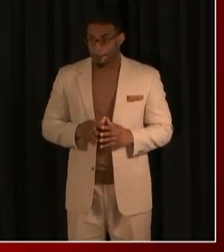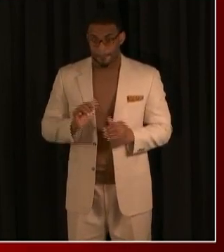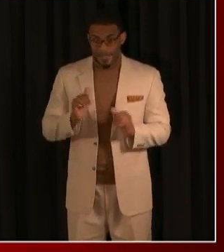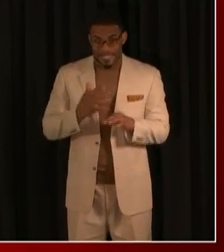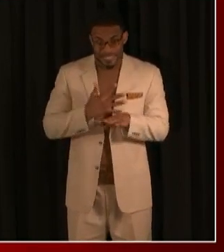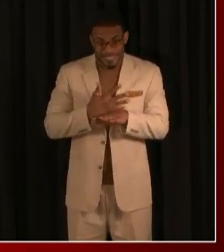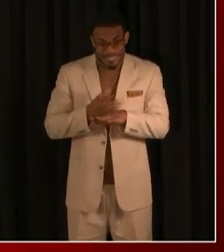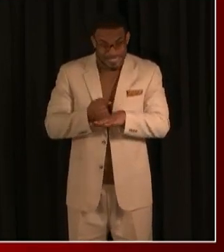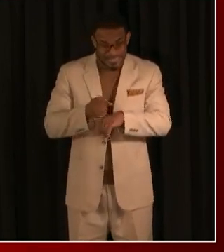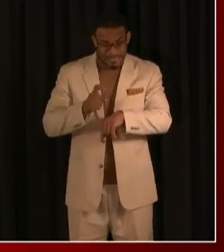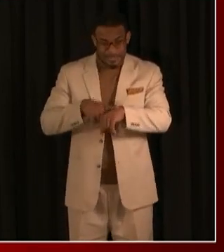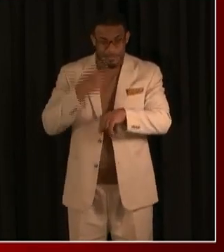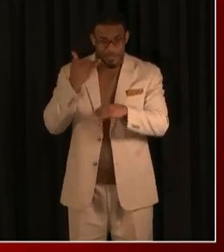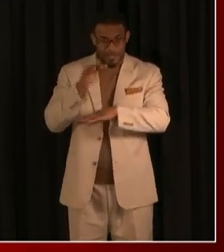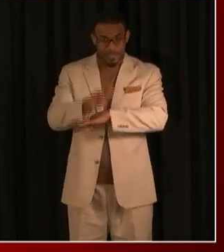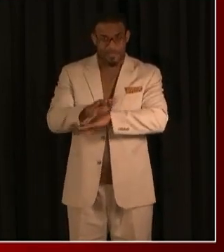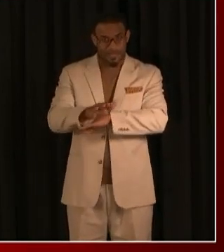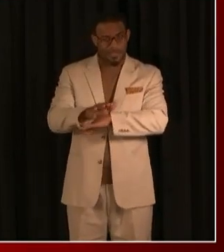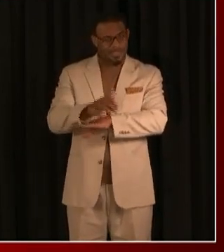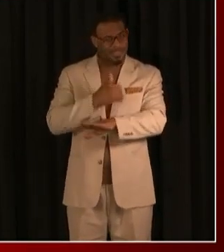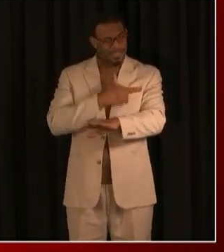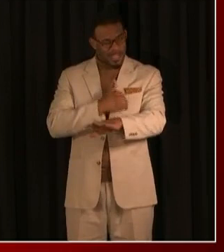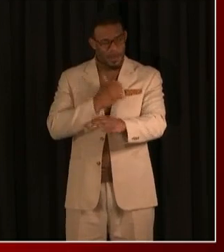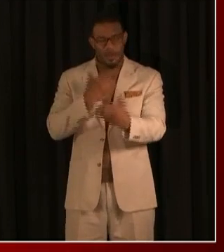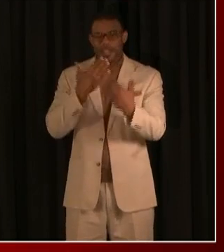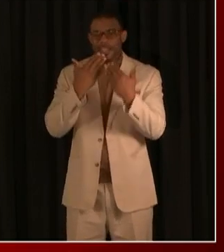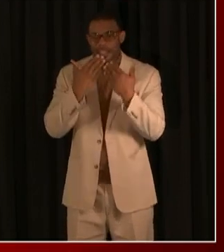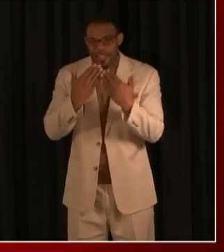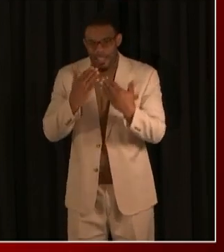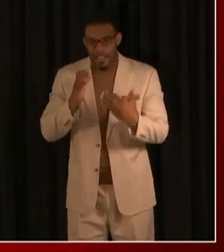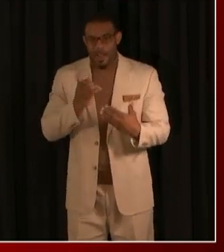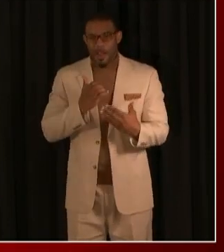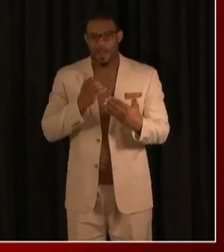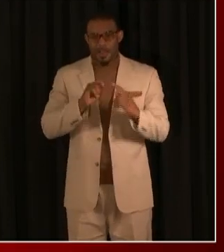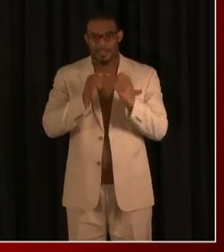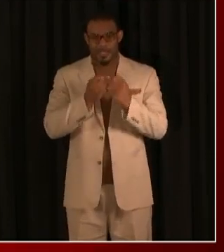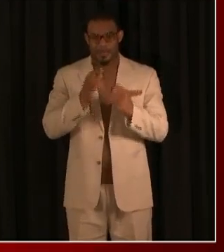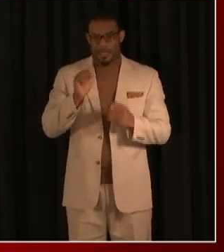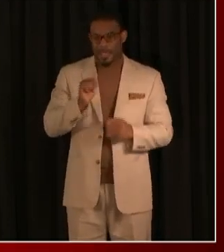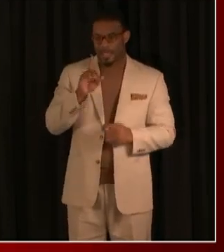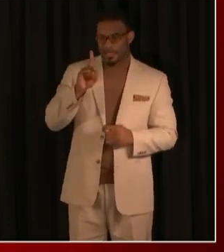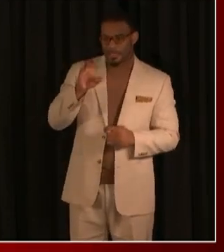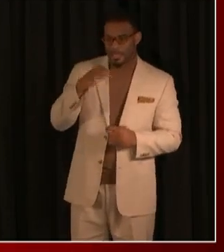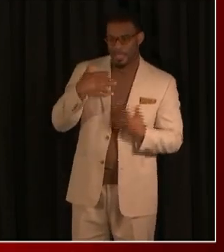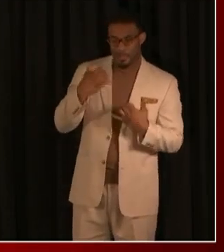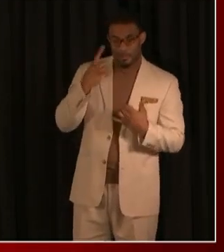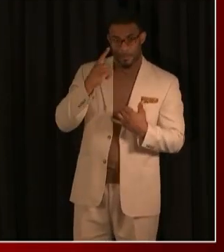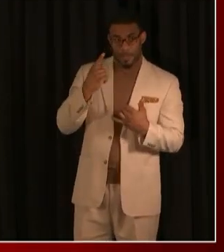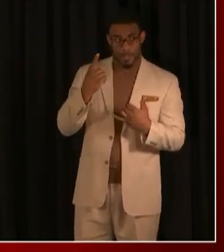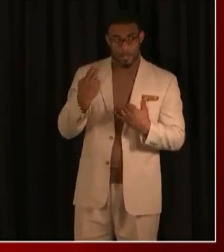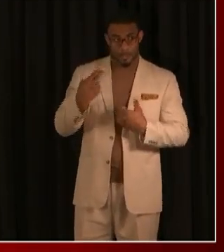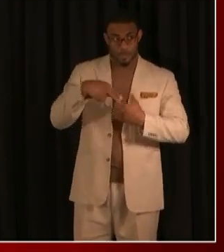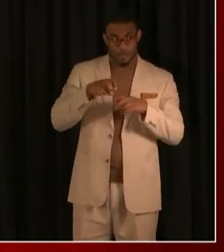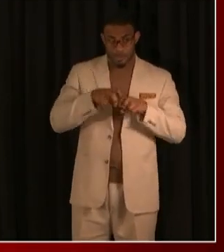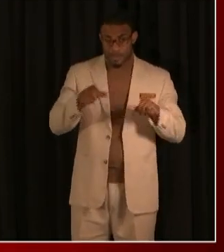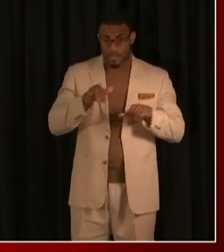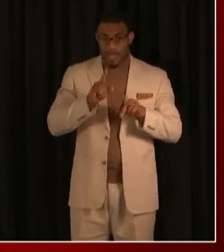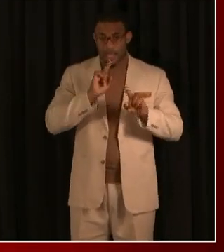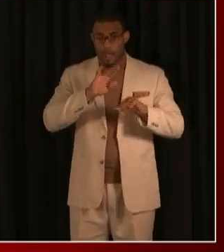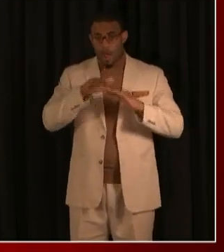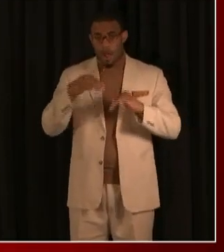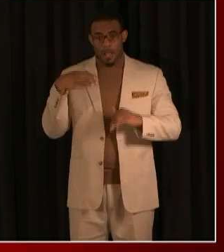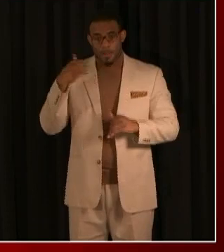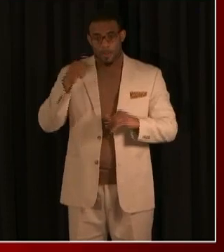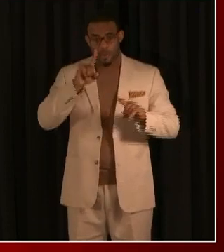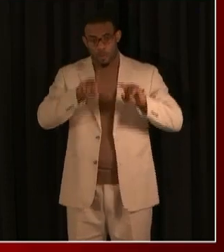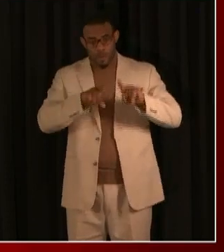All right, that is all the time we have for this evening. I do want to thank our team at DC Health for being on tonight and answering all